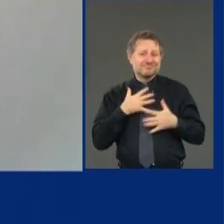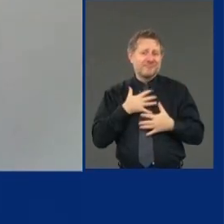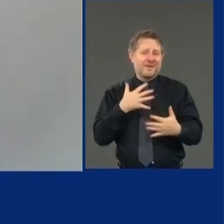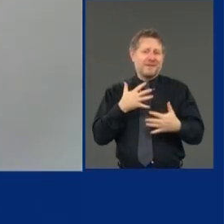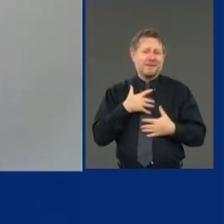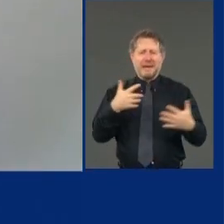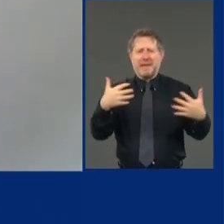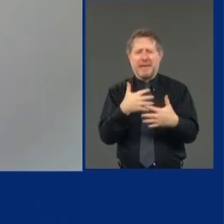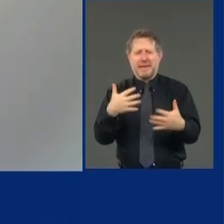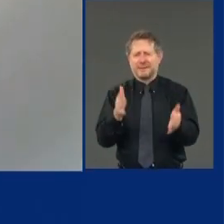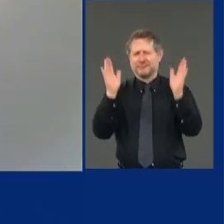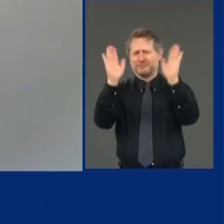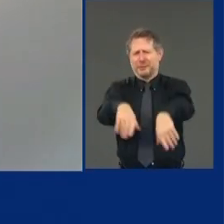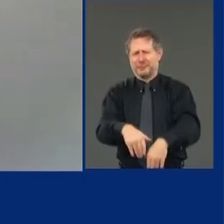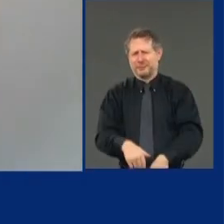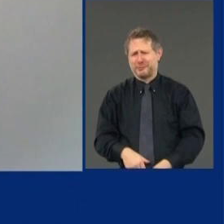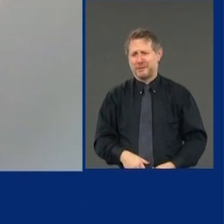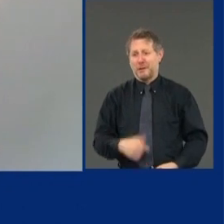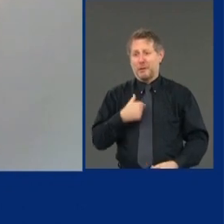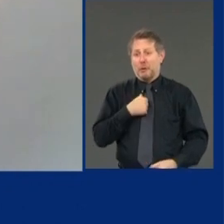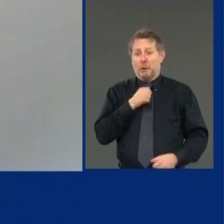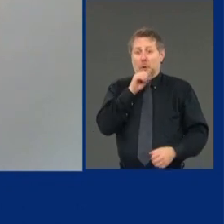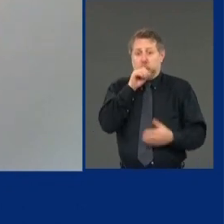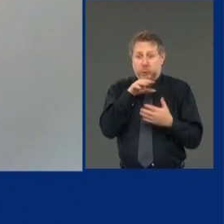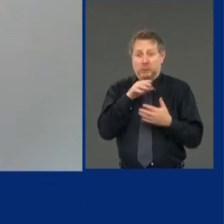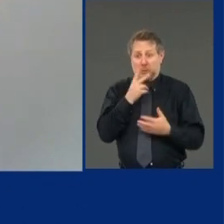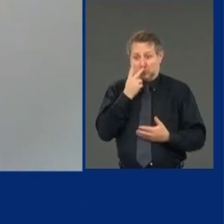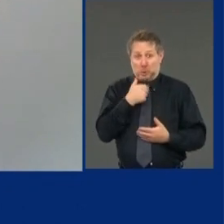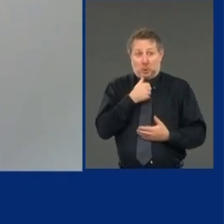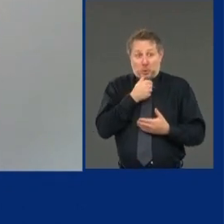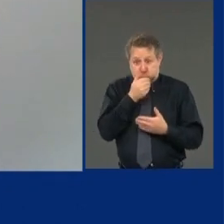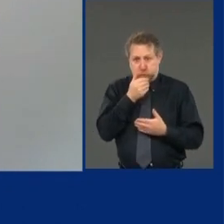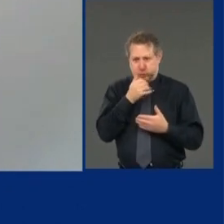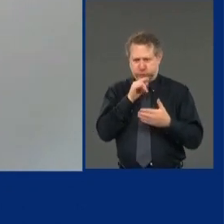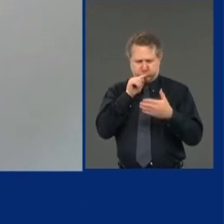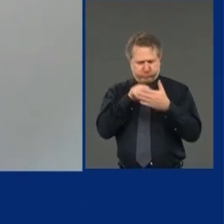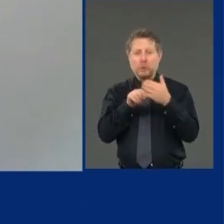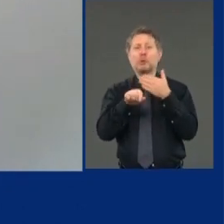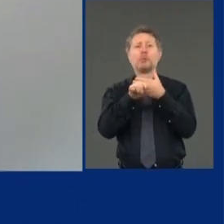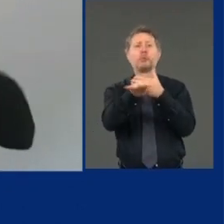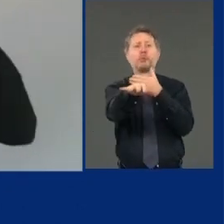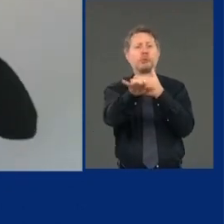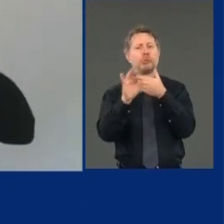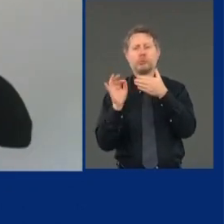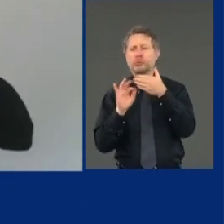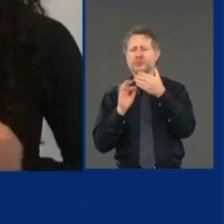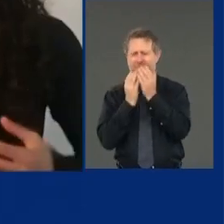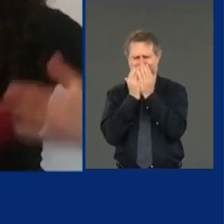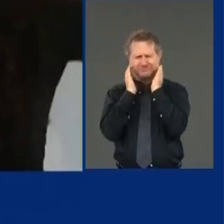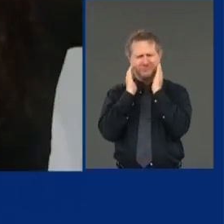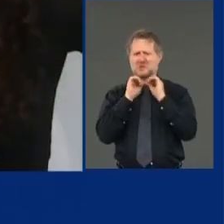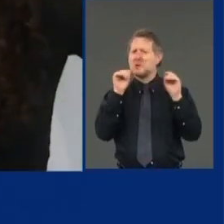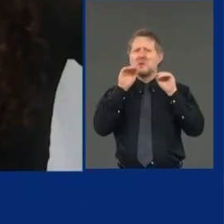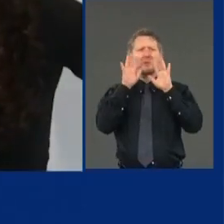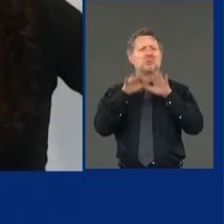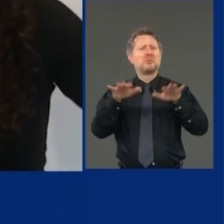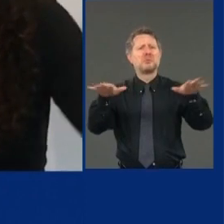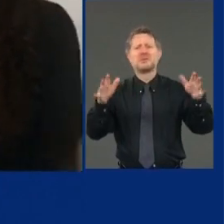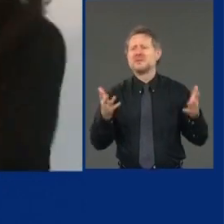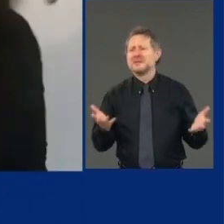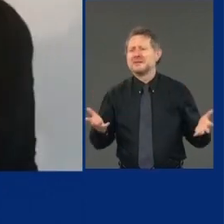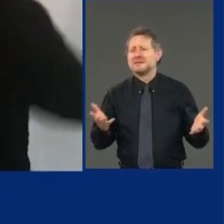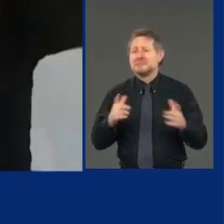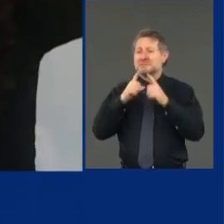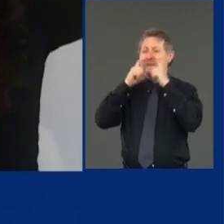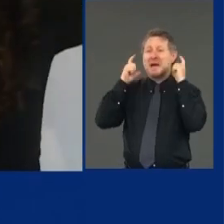fear. It stayed inside my mask. It's harder to get sick when we're covered, that's the trick. Masks if you've never worn